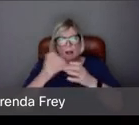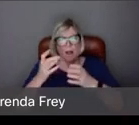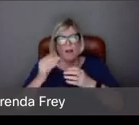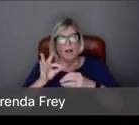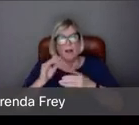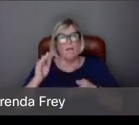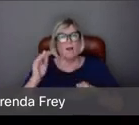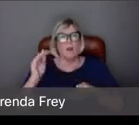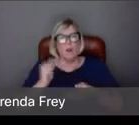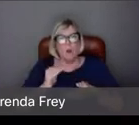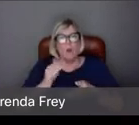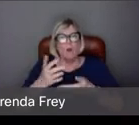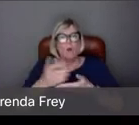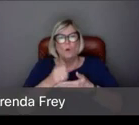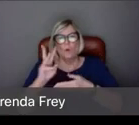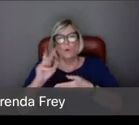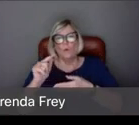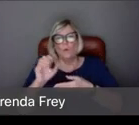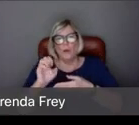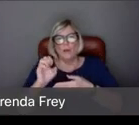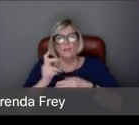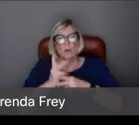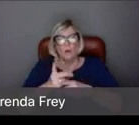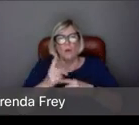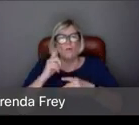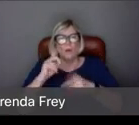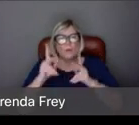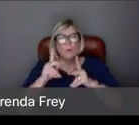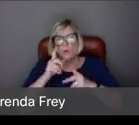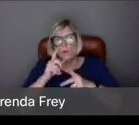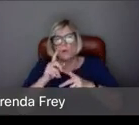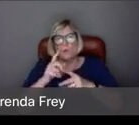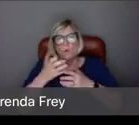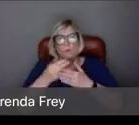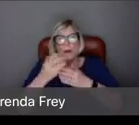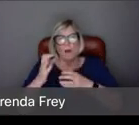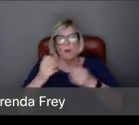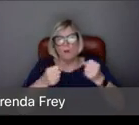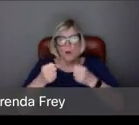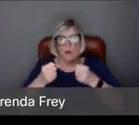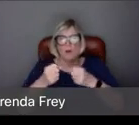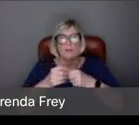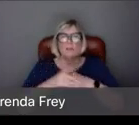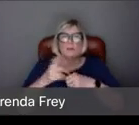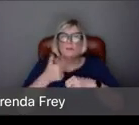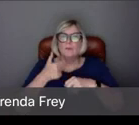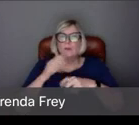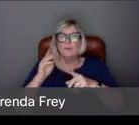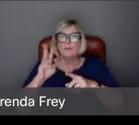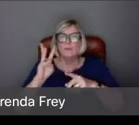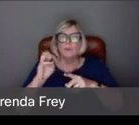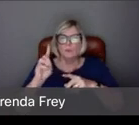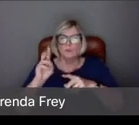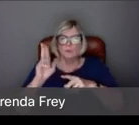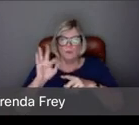people for cars and things like that. Okay. And you are, I'm sorry, Mr. Woodruff,